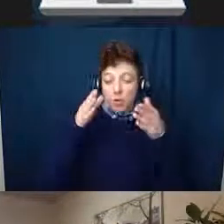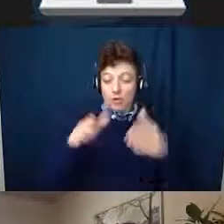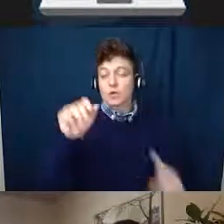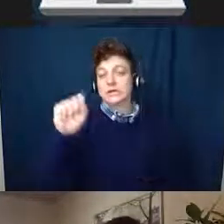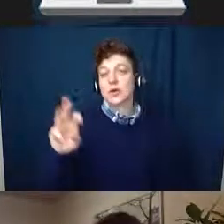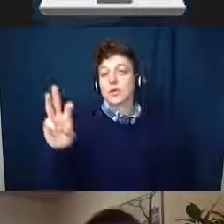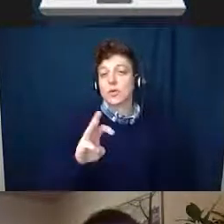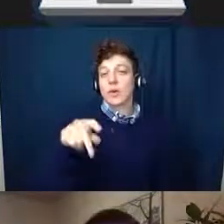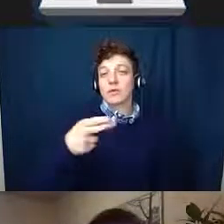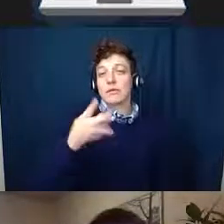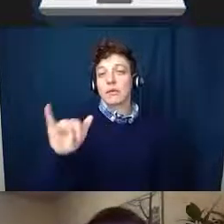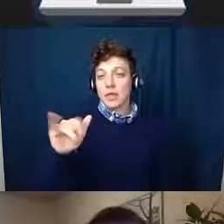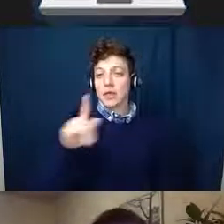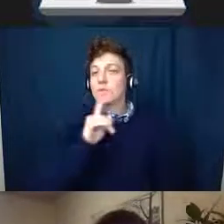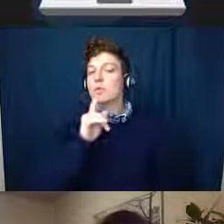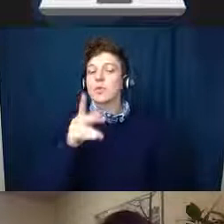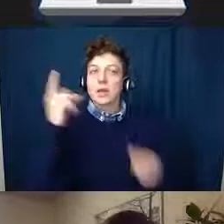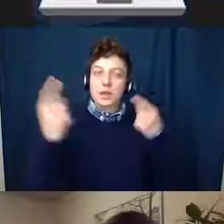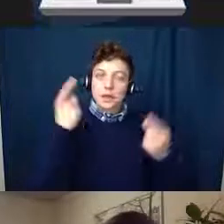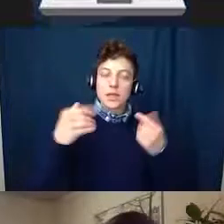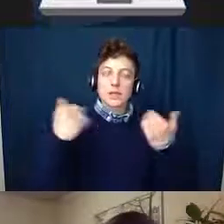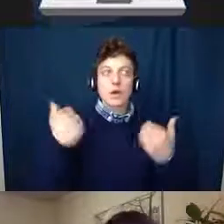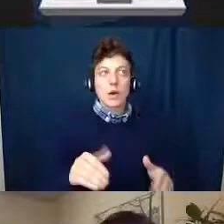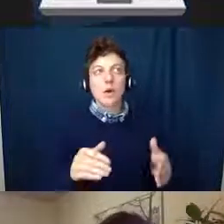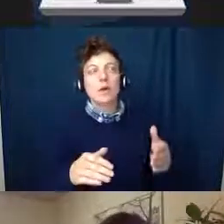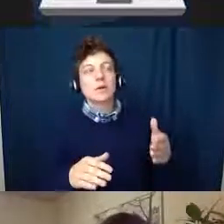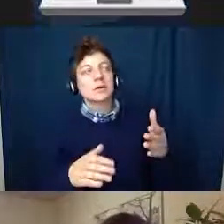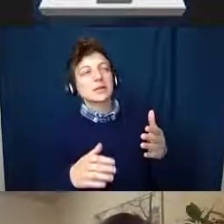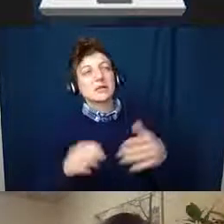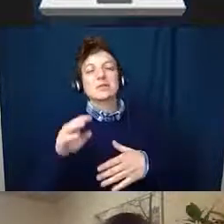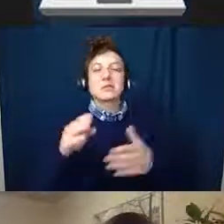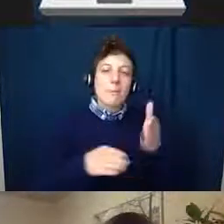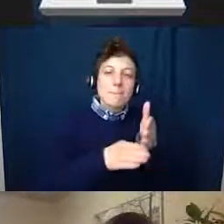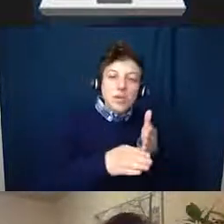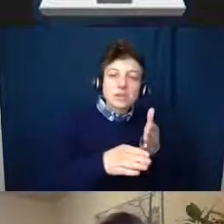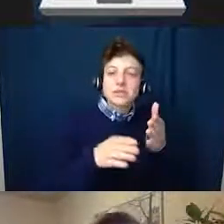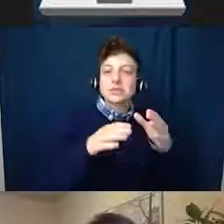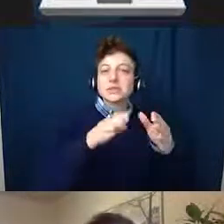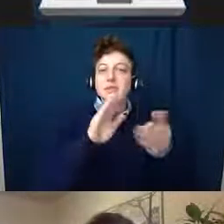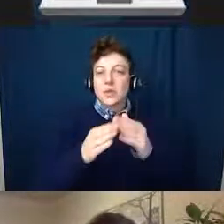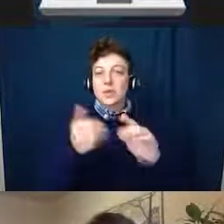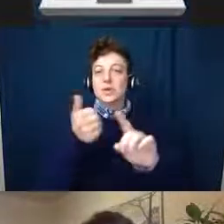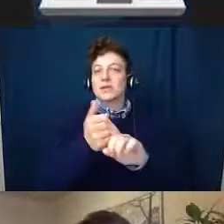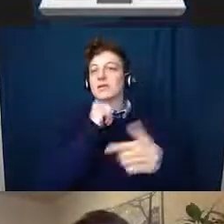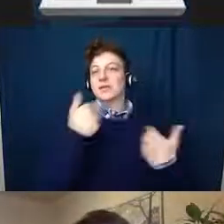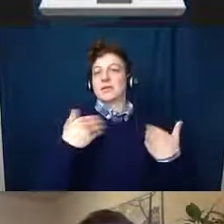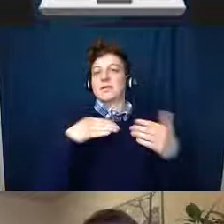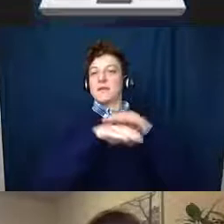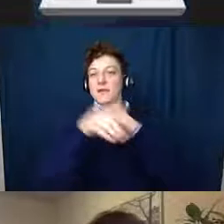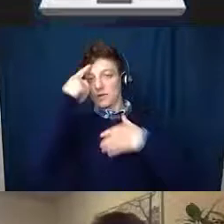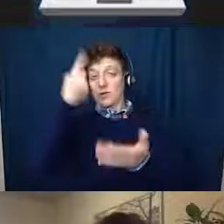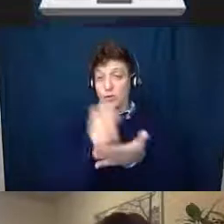really thinking about how marginalized communities often also don't have access to treatment, which we know reduces overdose